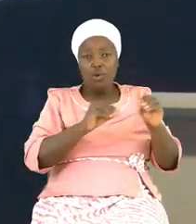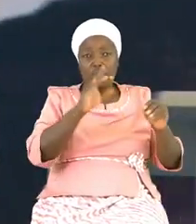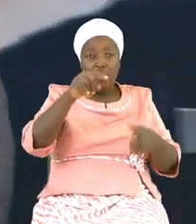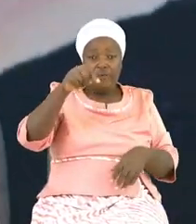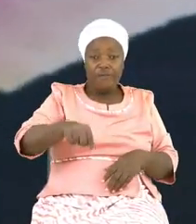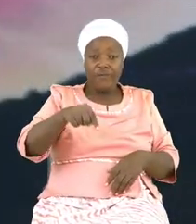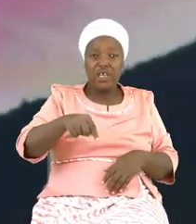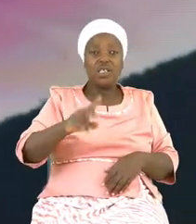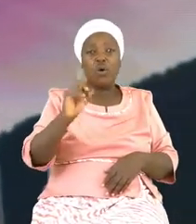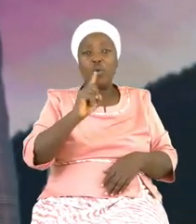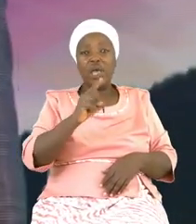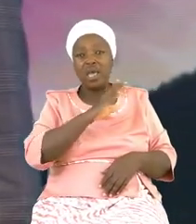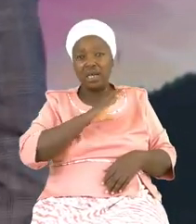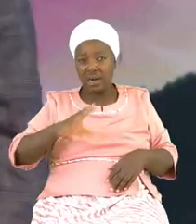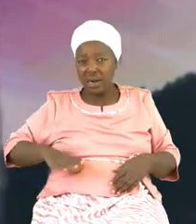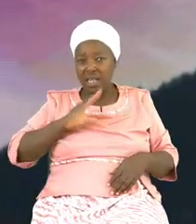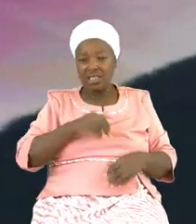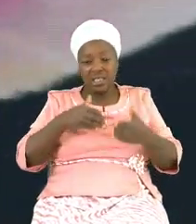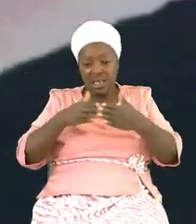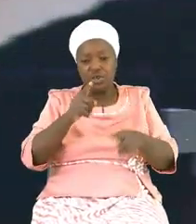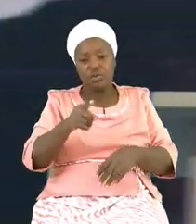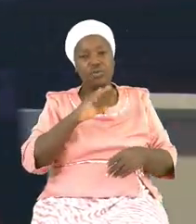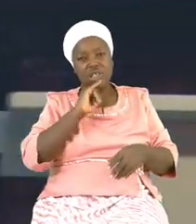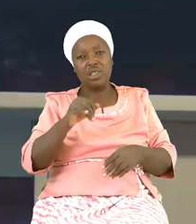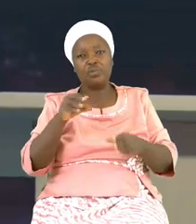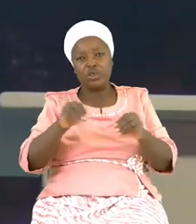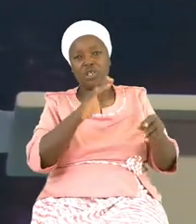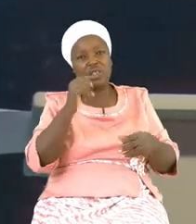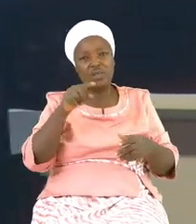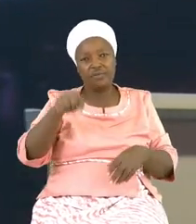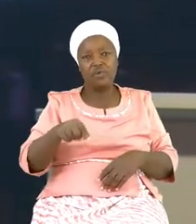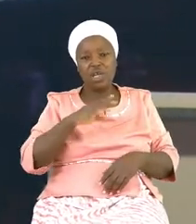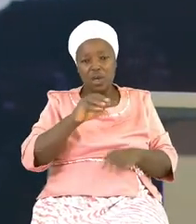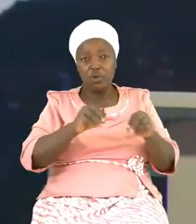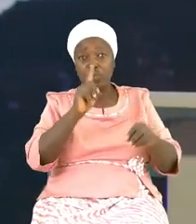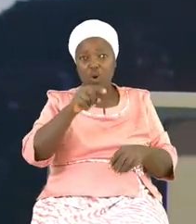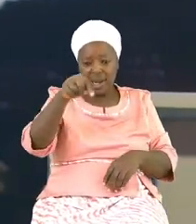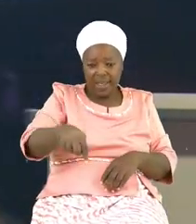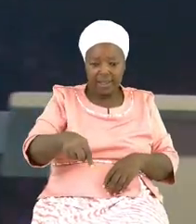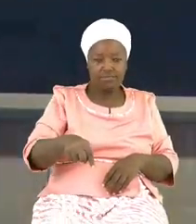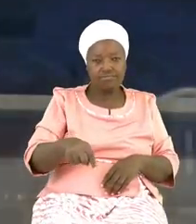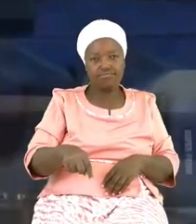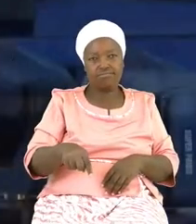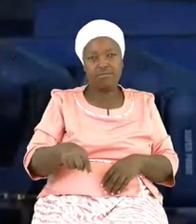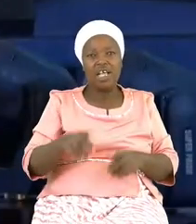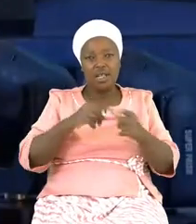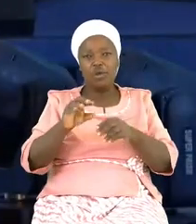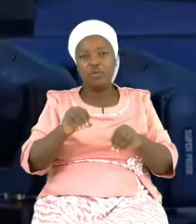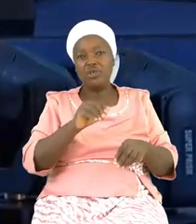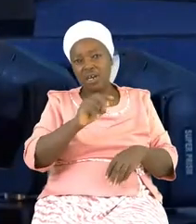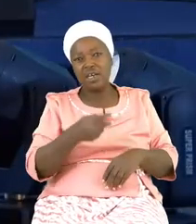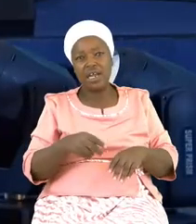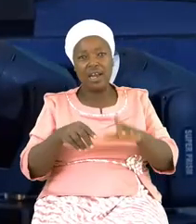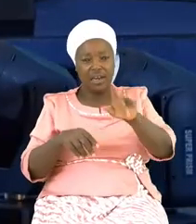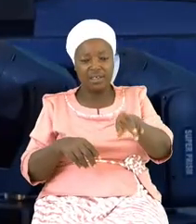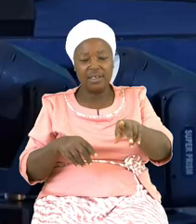you, is putting his feet. He puts one leg there, you put your leg there. He puts the other foot there, you